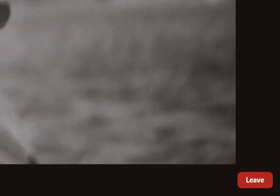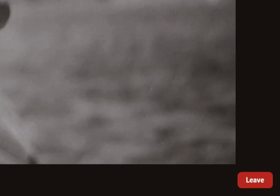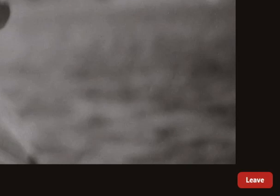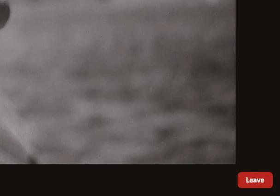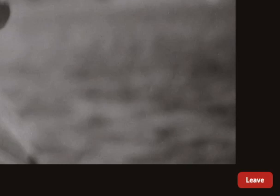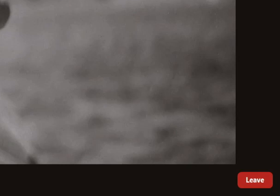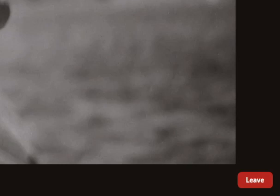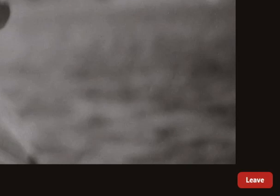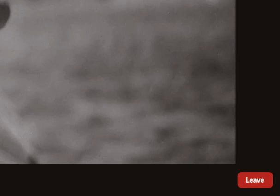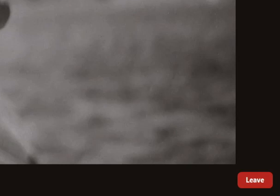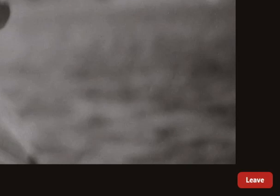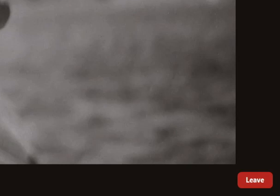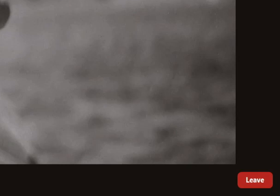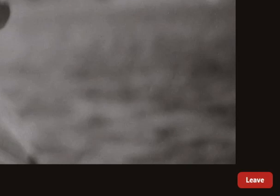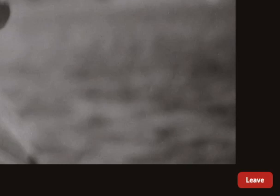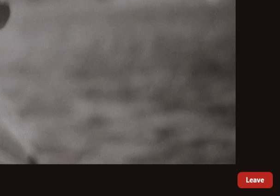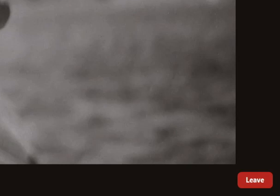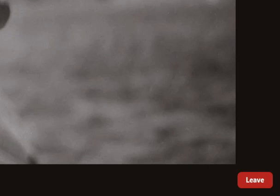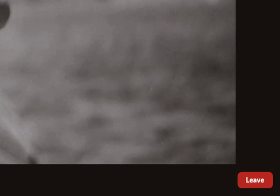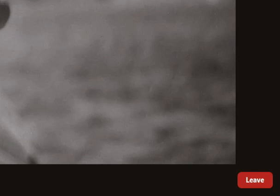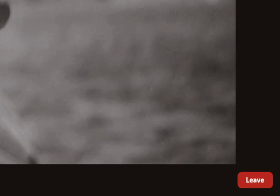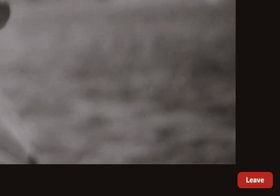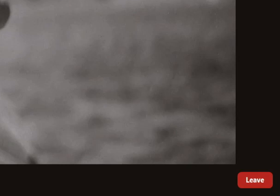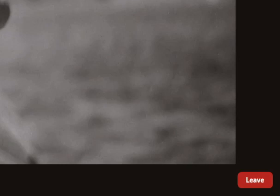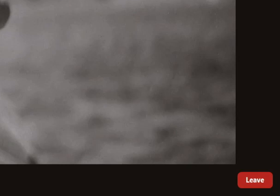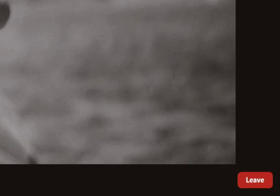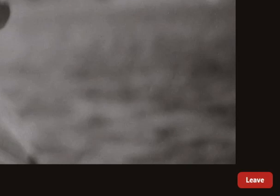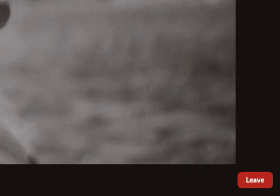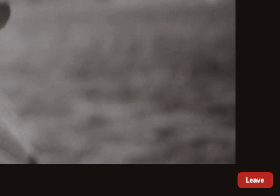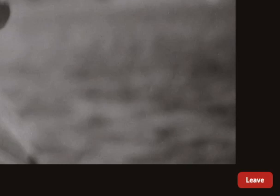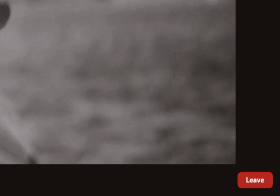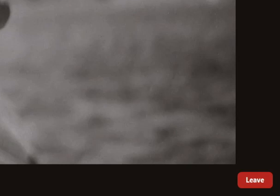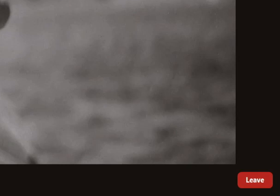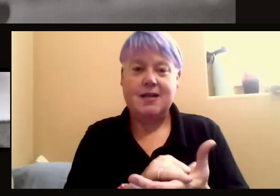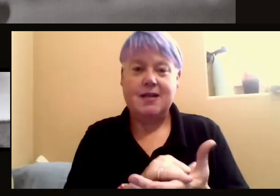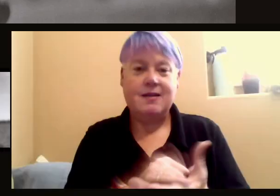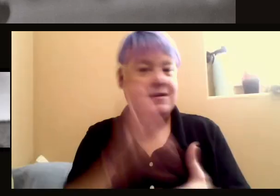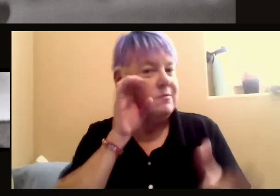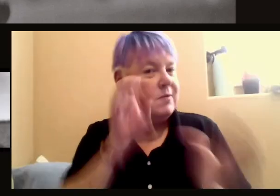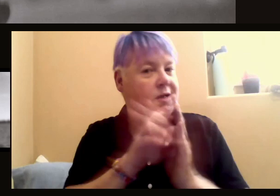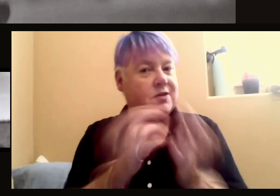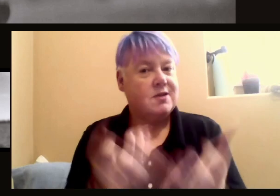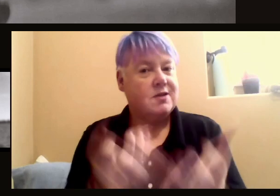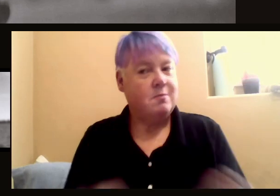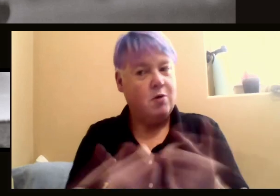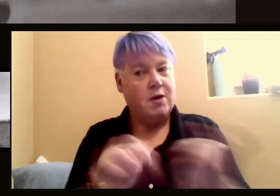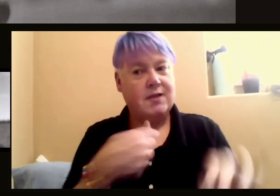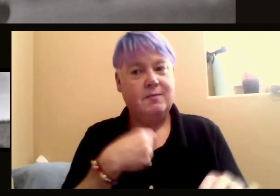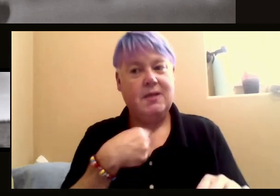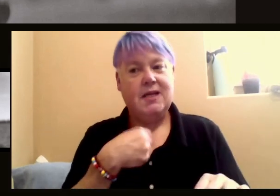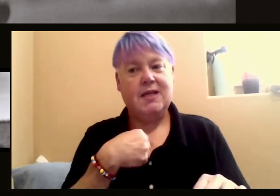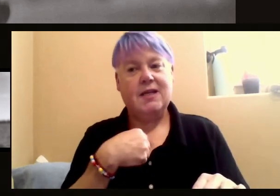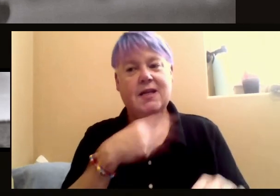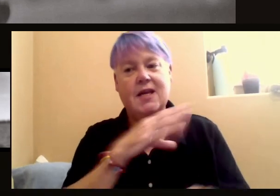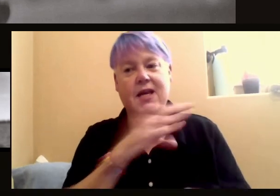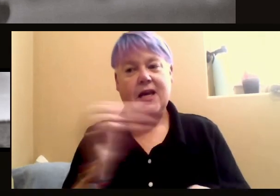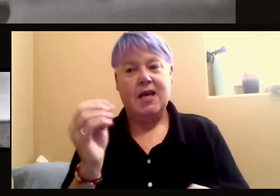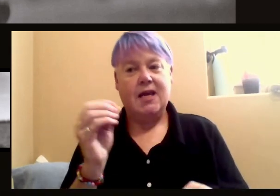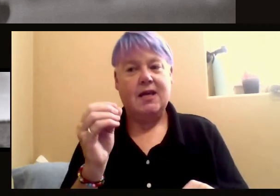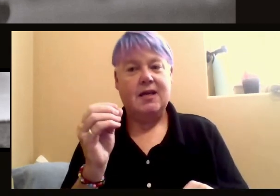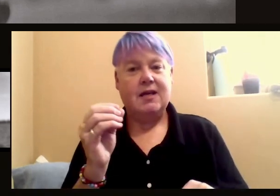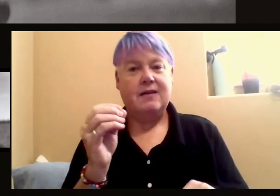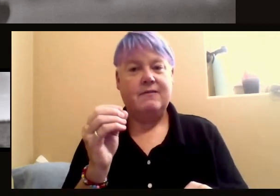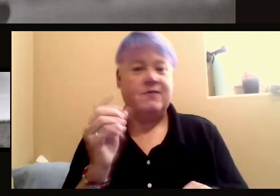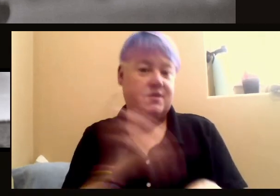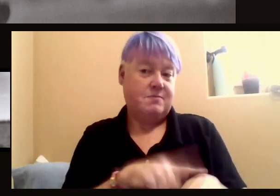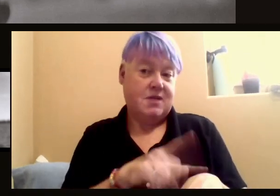But yeah, it's thank you for saying that, because this picture is really, really important to me. And it was for a while I